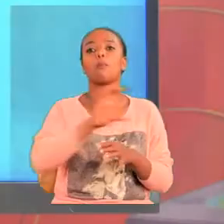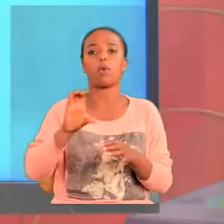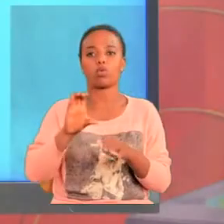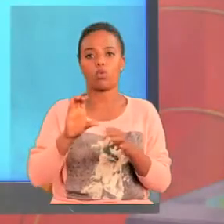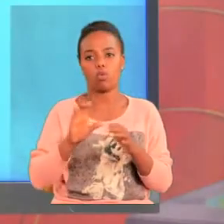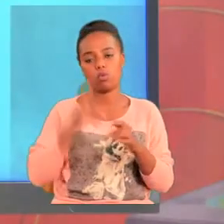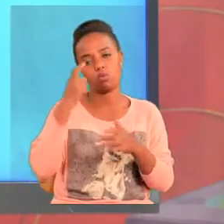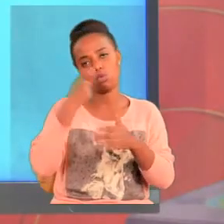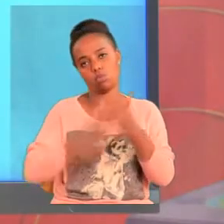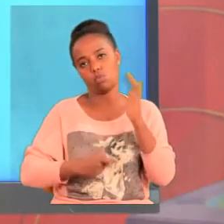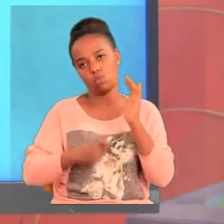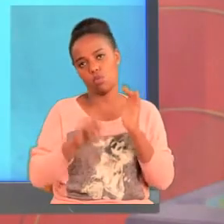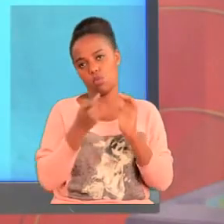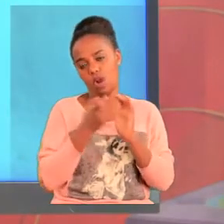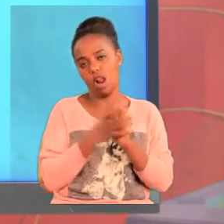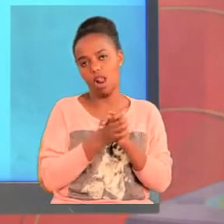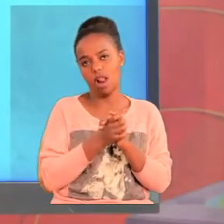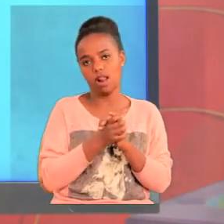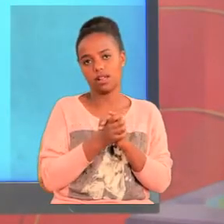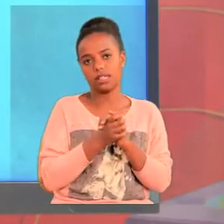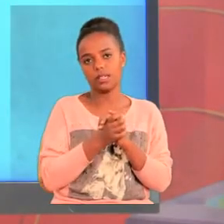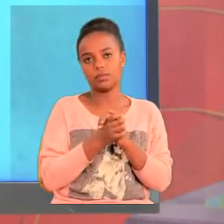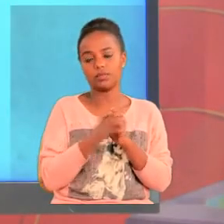600. Similarly,